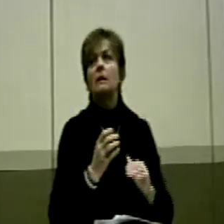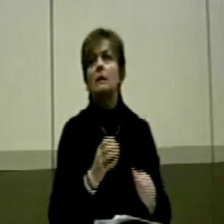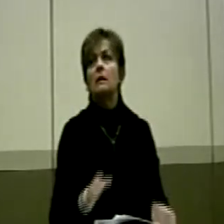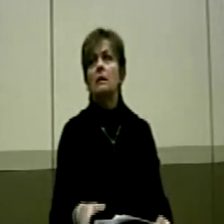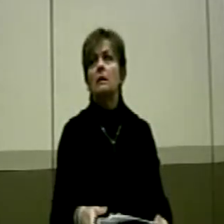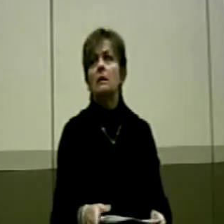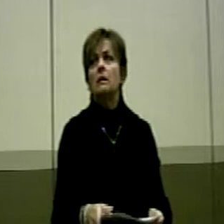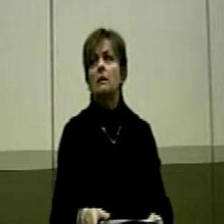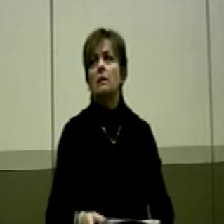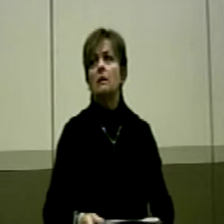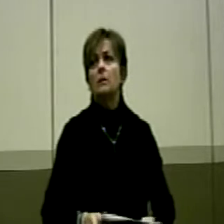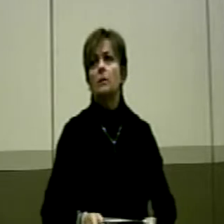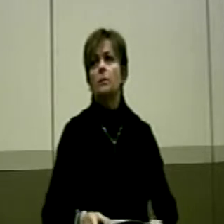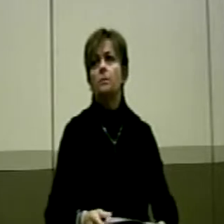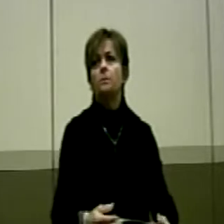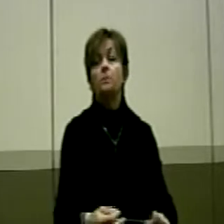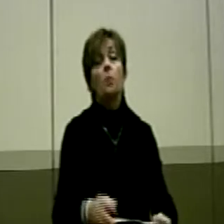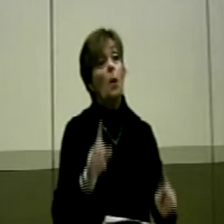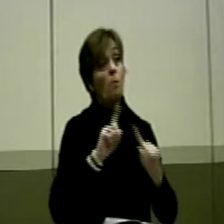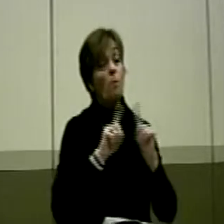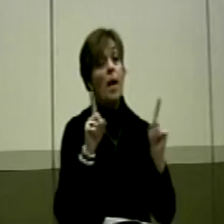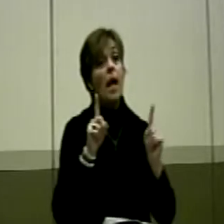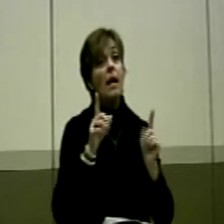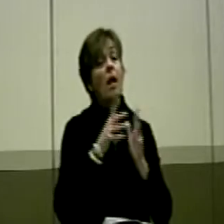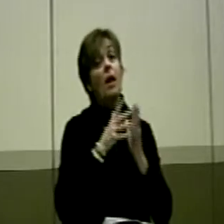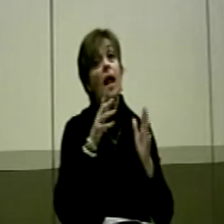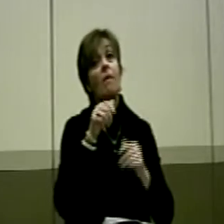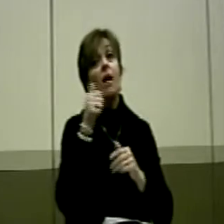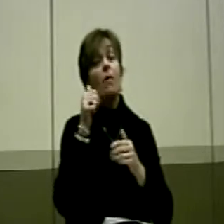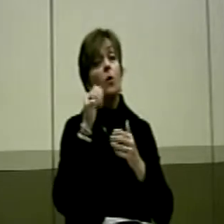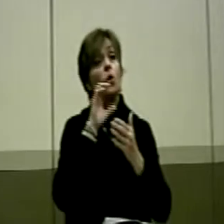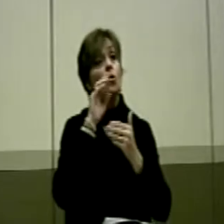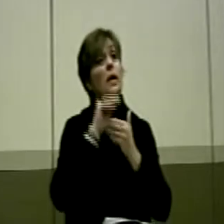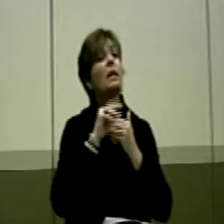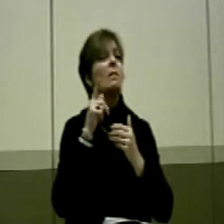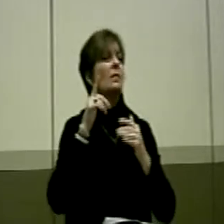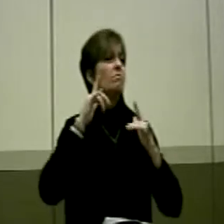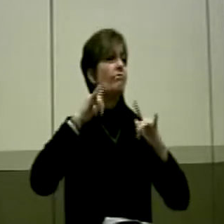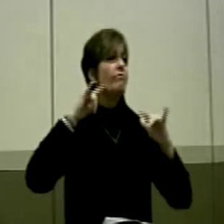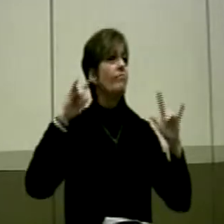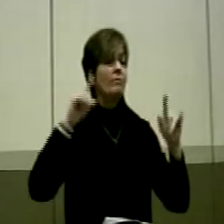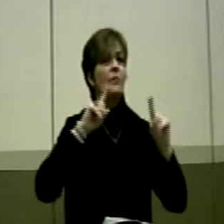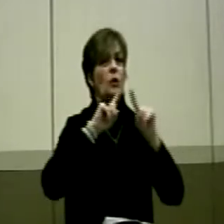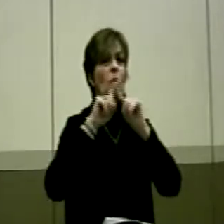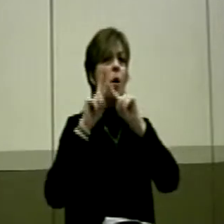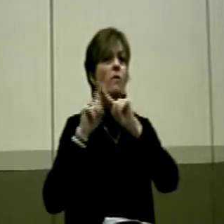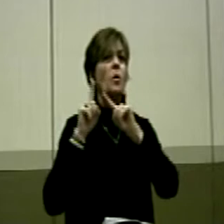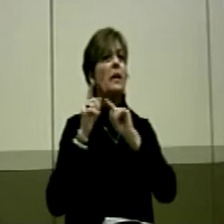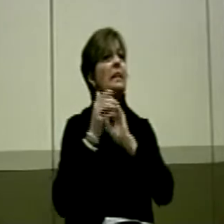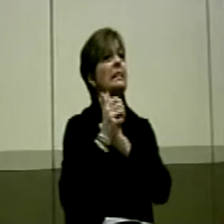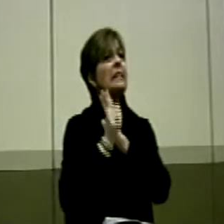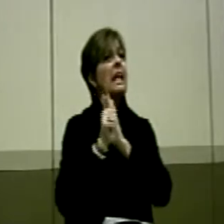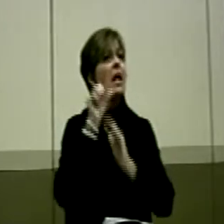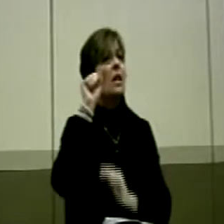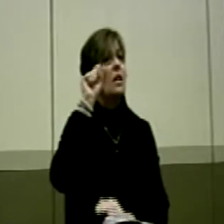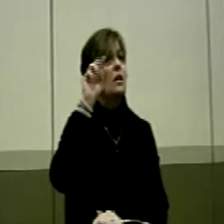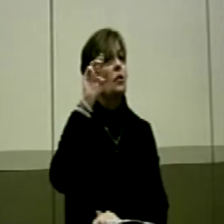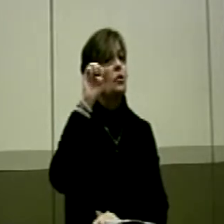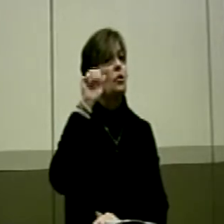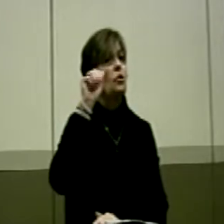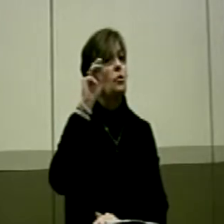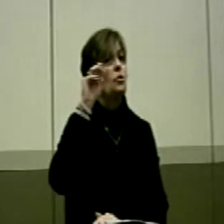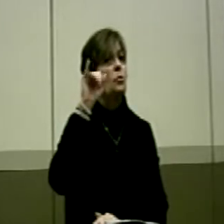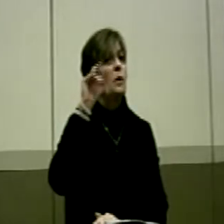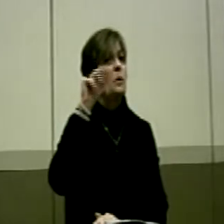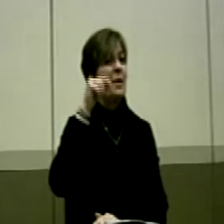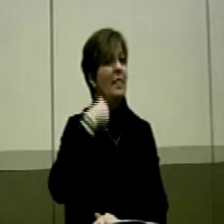But a lot of the other curricula, I mean, there's a wide variety. Yeah, like skill streaming that I mentioned before. I mean, that's got elementary, it's got high school